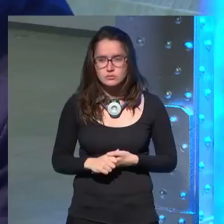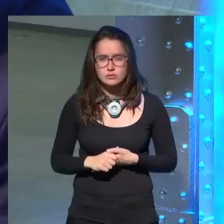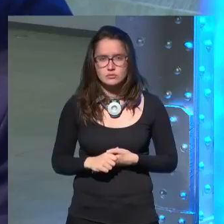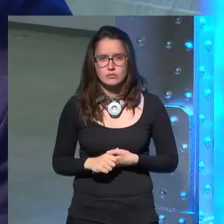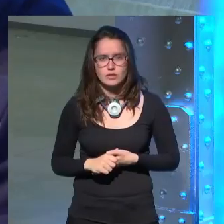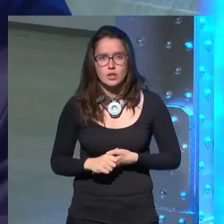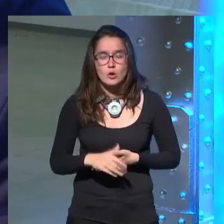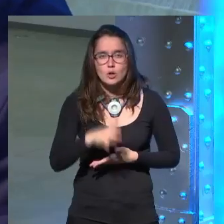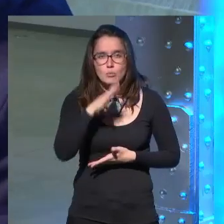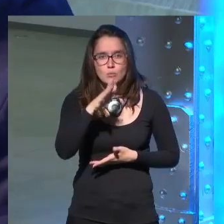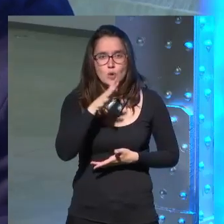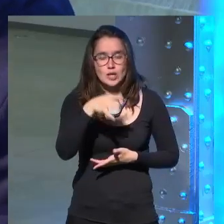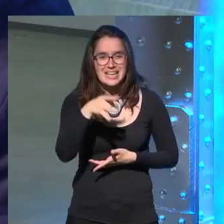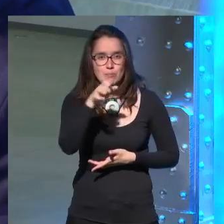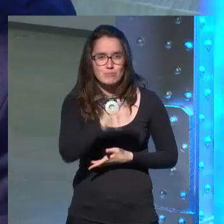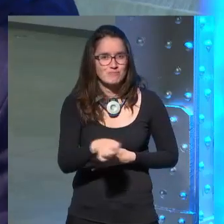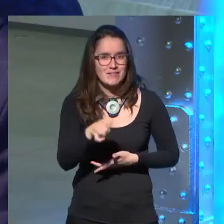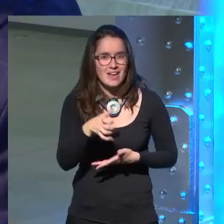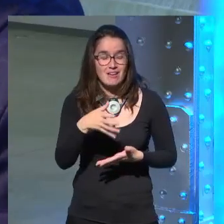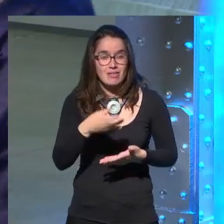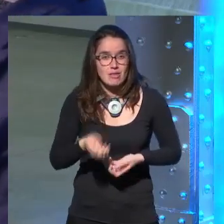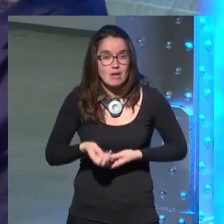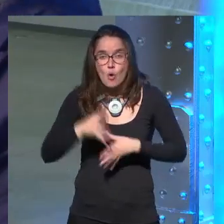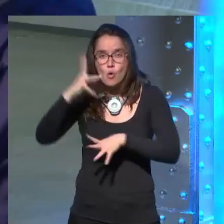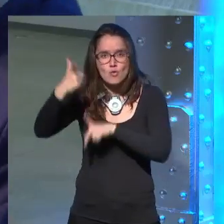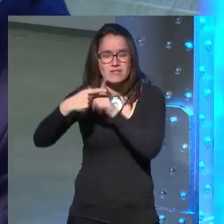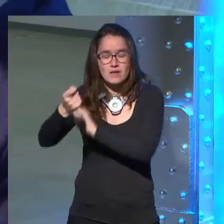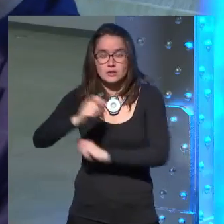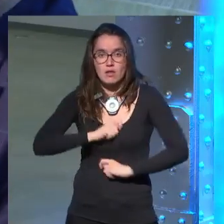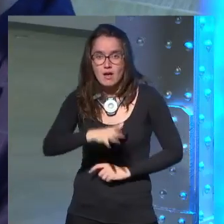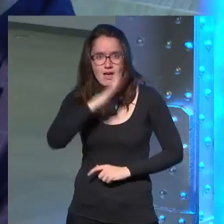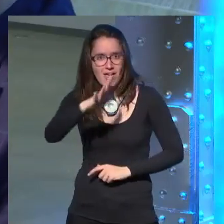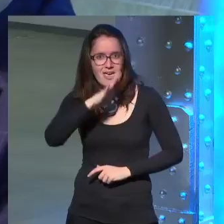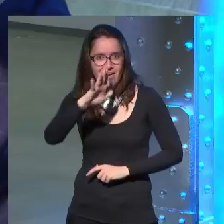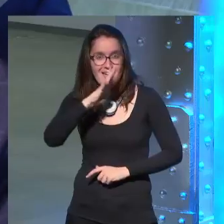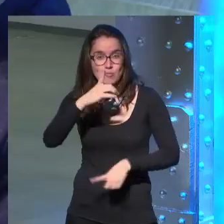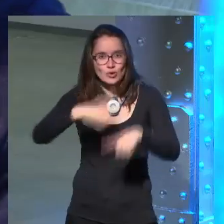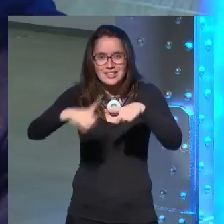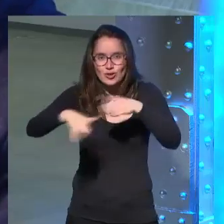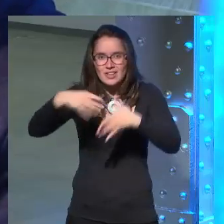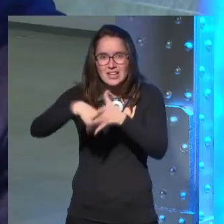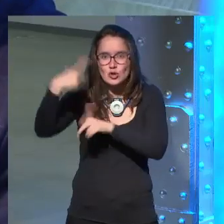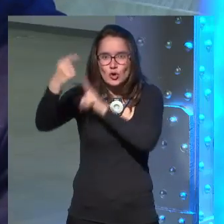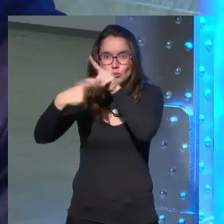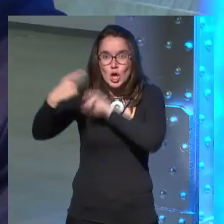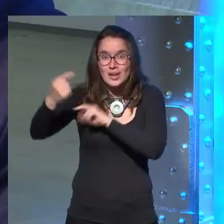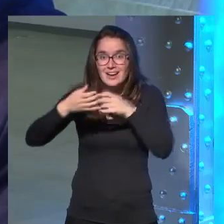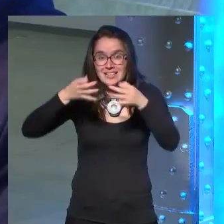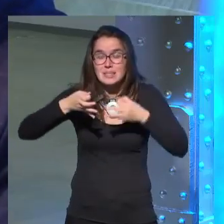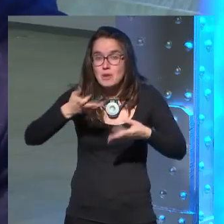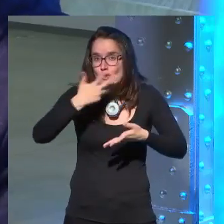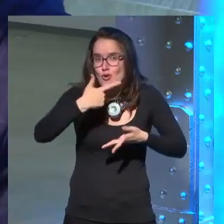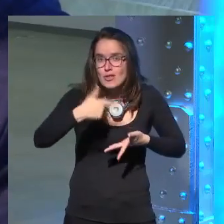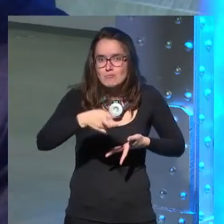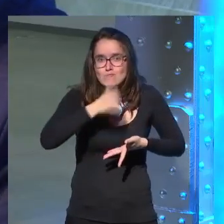wonder at the universe and the kind of there's so many things about cosmology that will always be unknown.